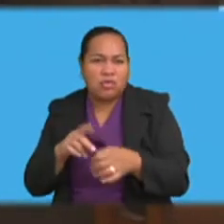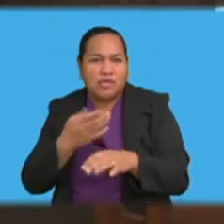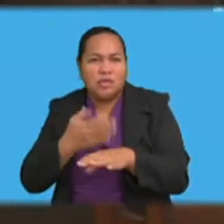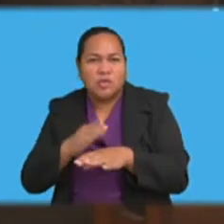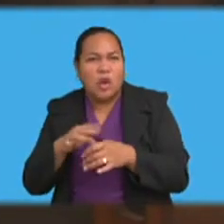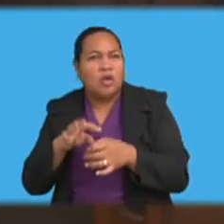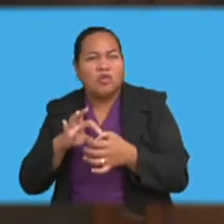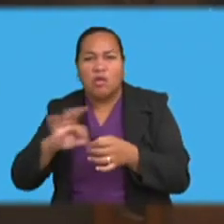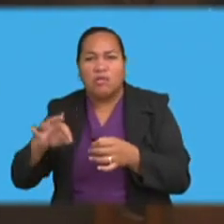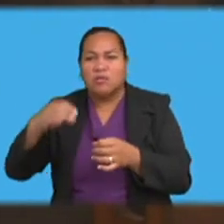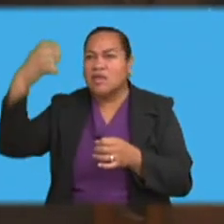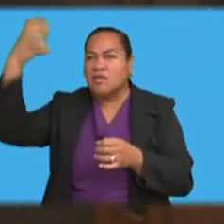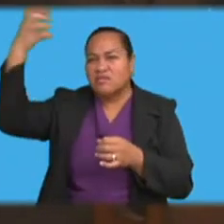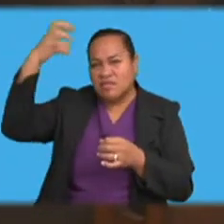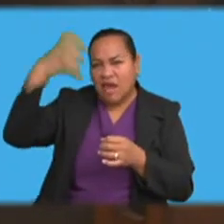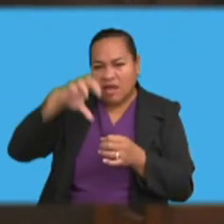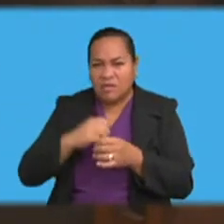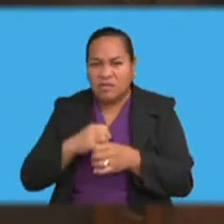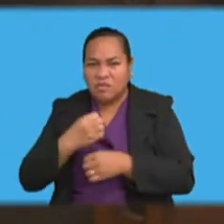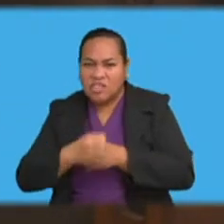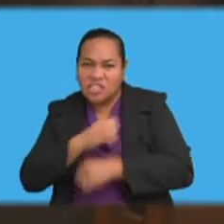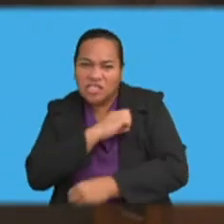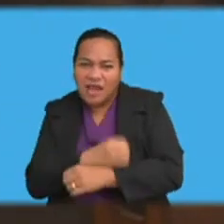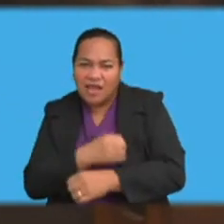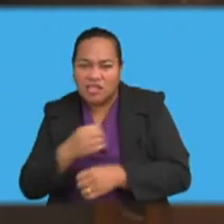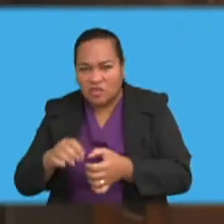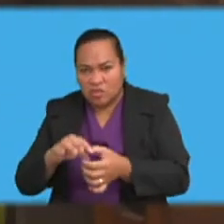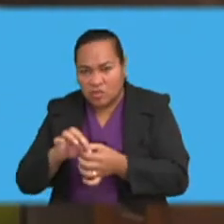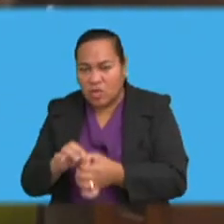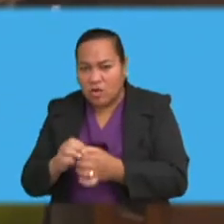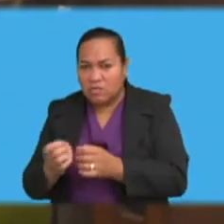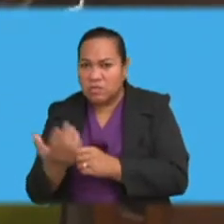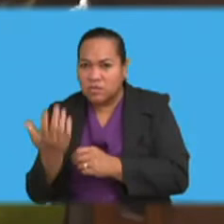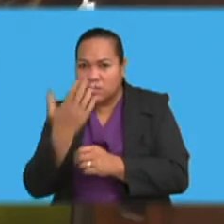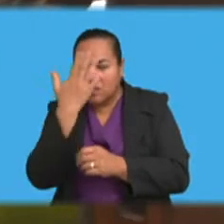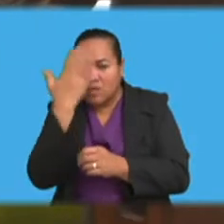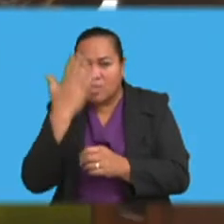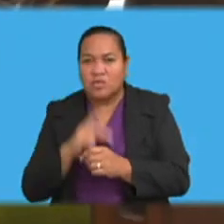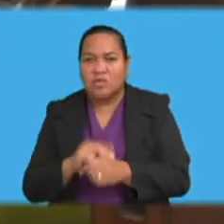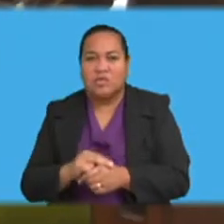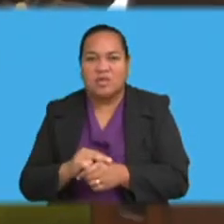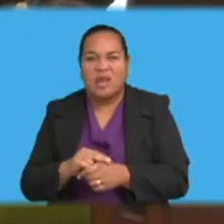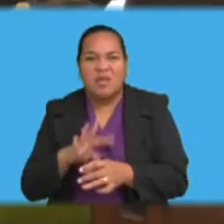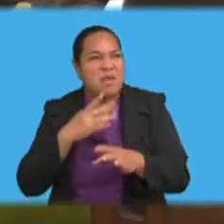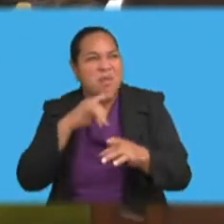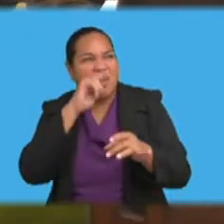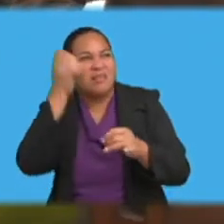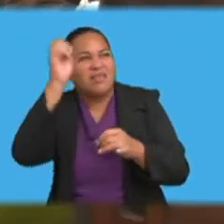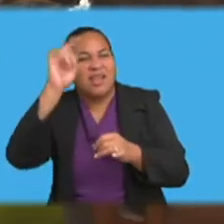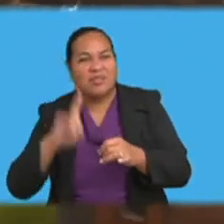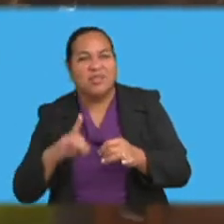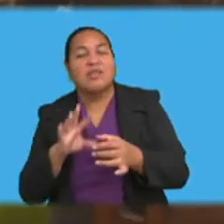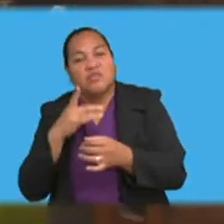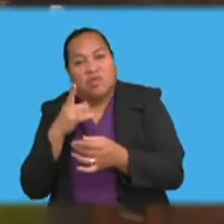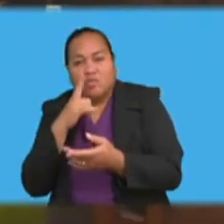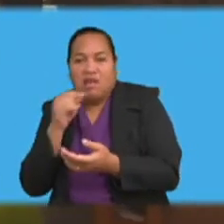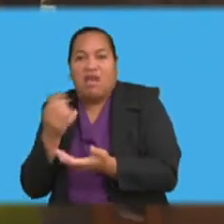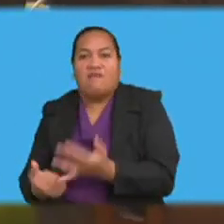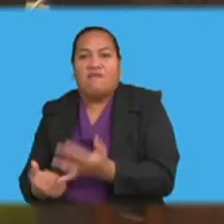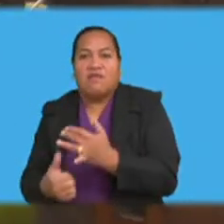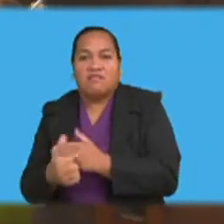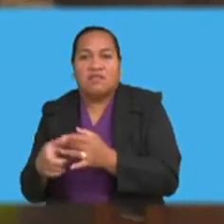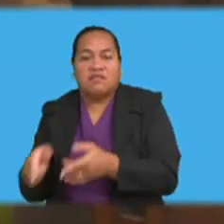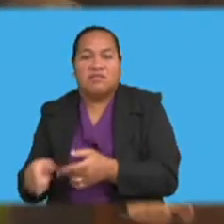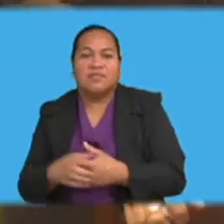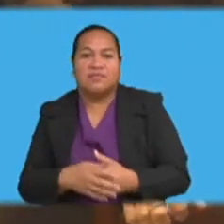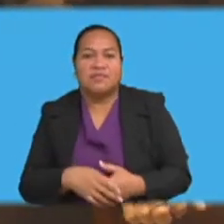that will require a satellite STB receiver, as they may be out of the terrestrial reach. Wailesi has made a conscious choice,